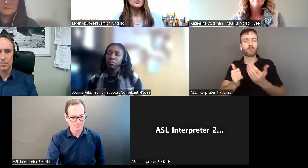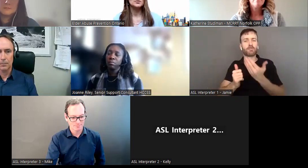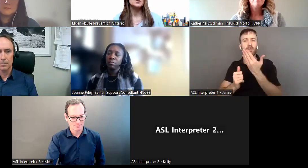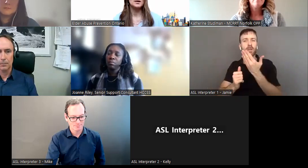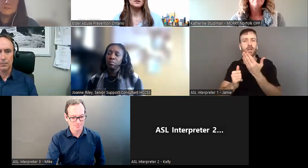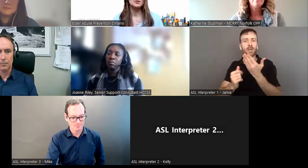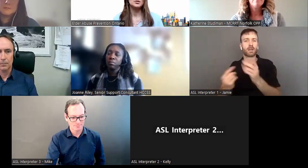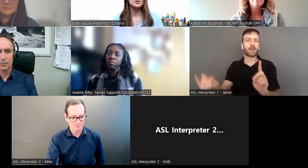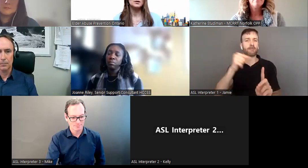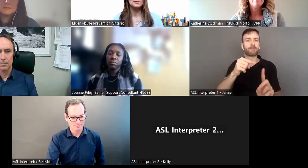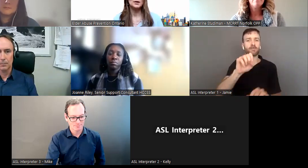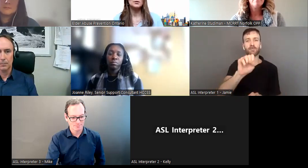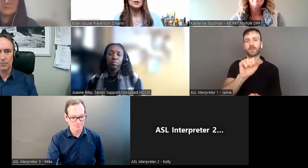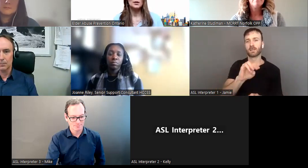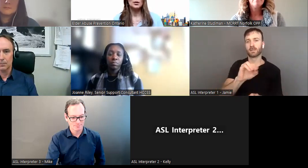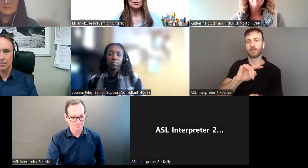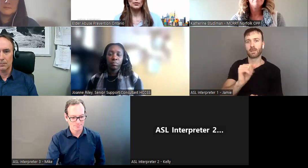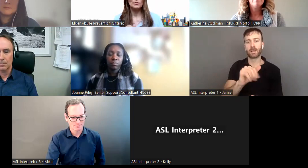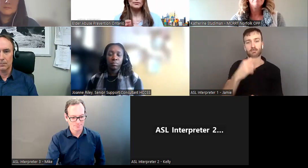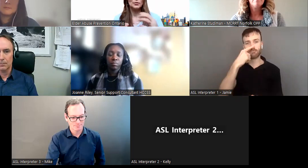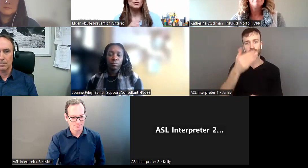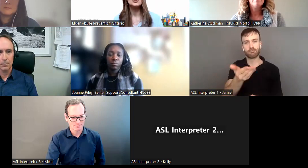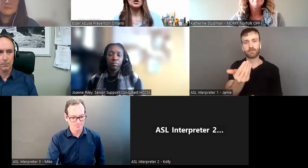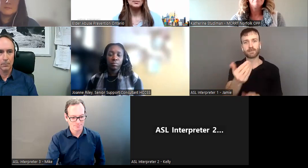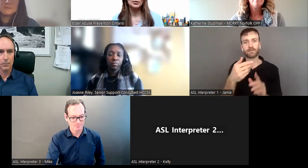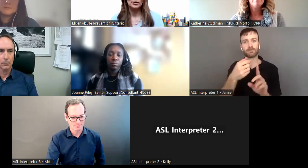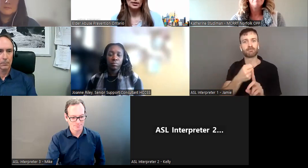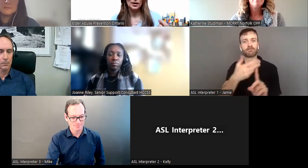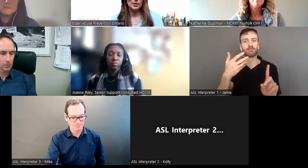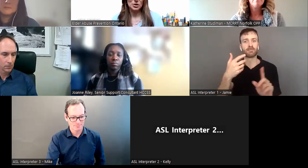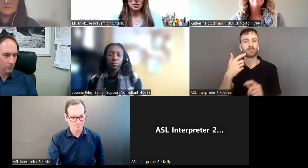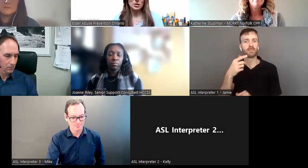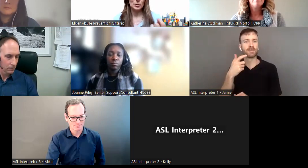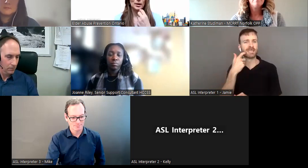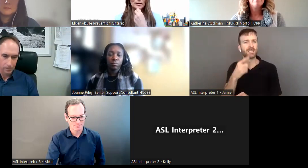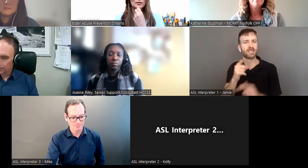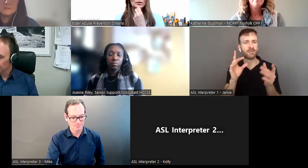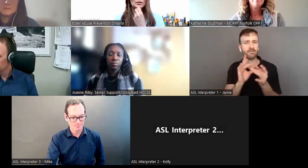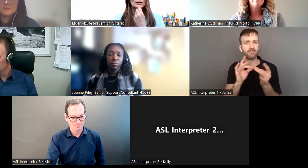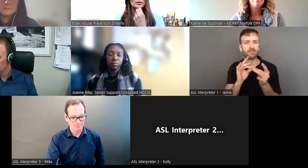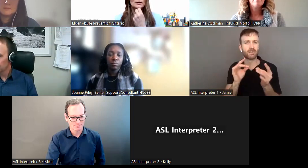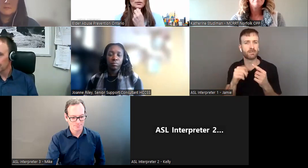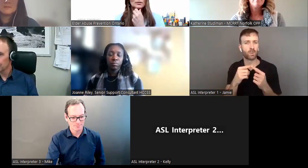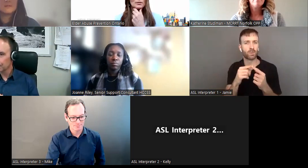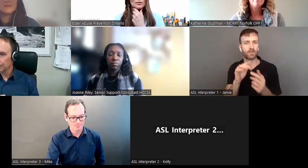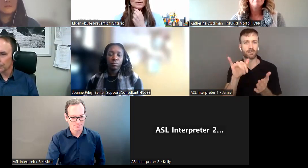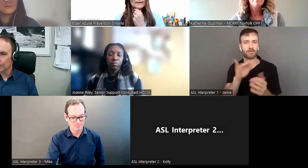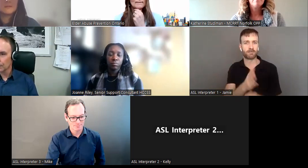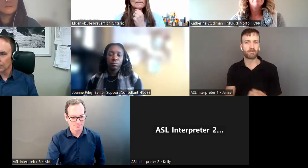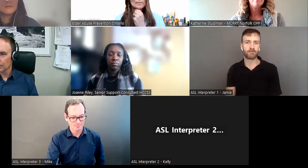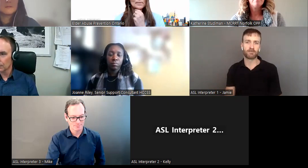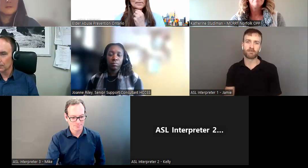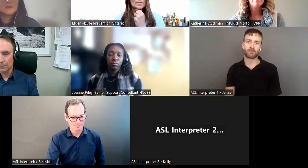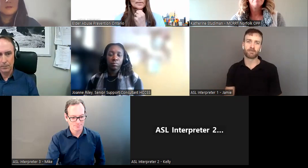go back to Samantha, just because you just talked about that.